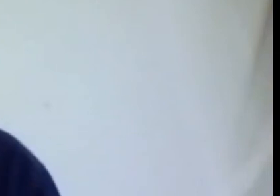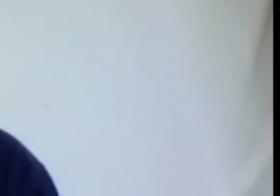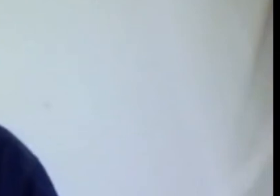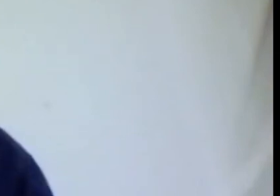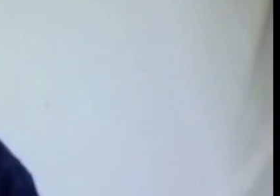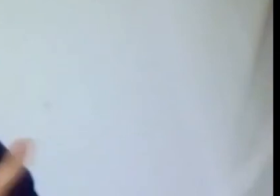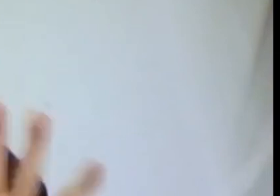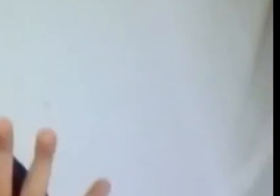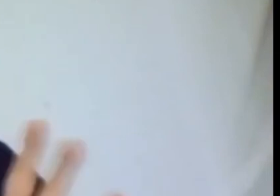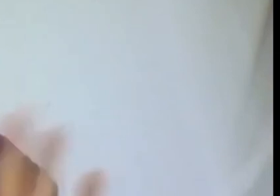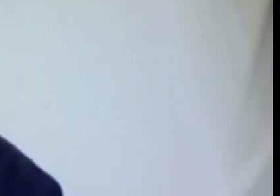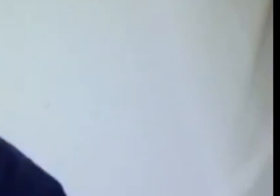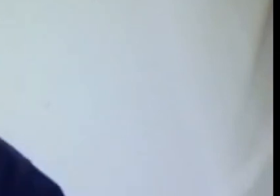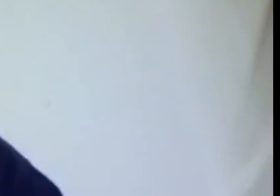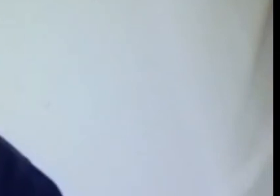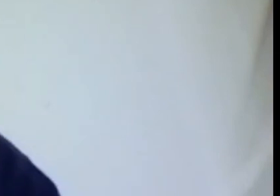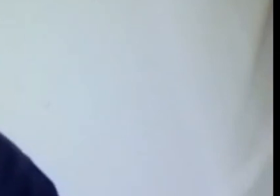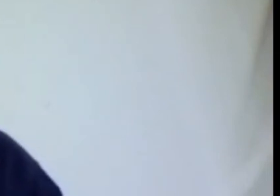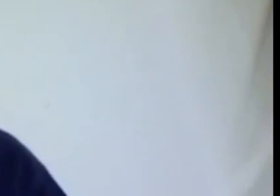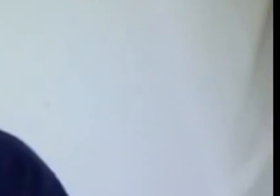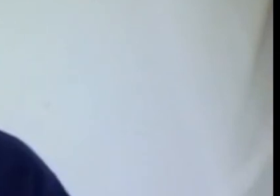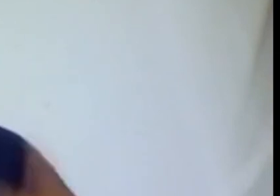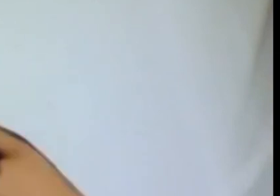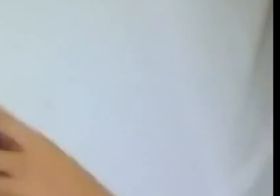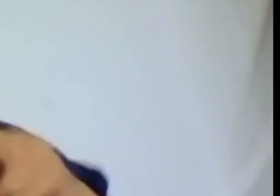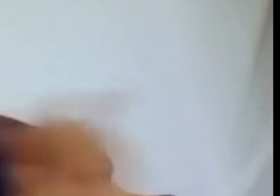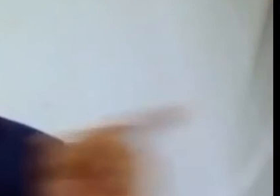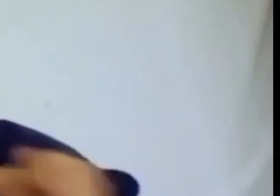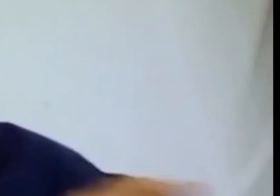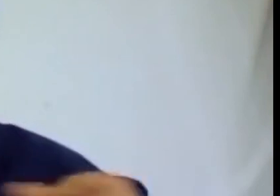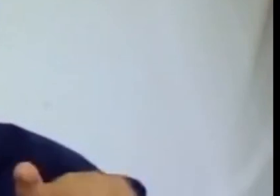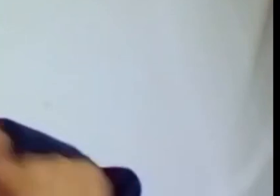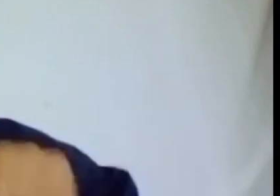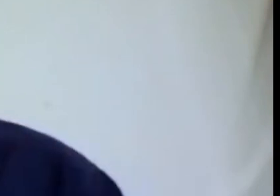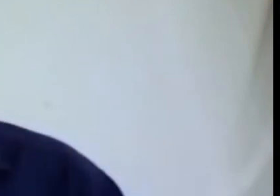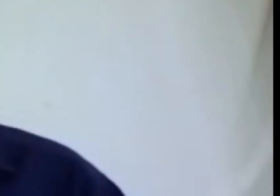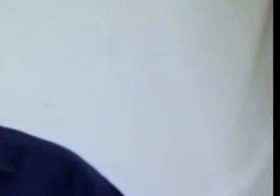I mean, sorry, you must have a verb, but you don't have to have an object.